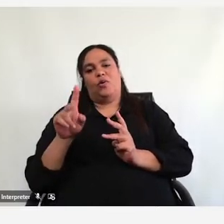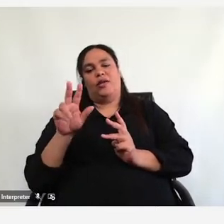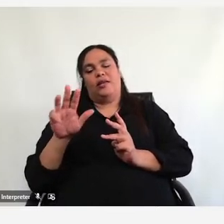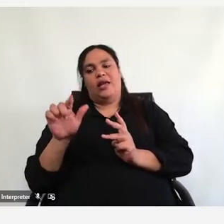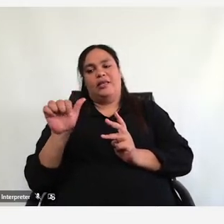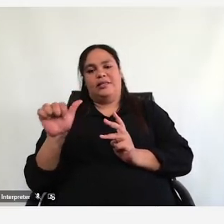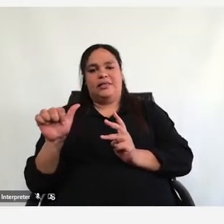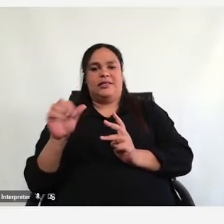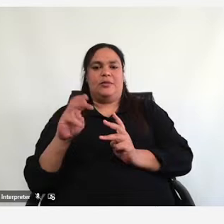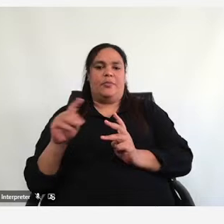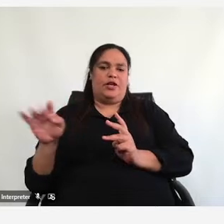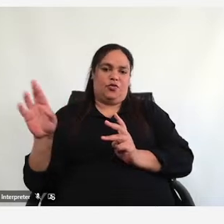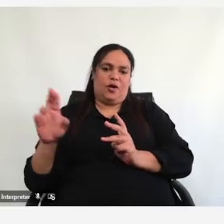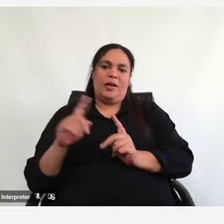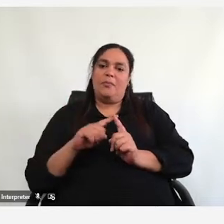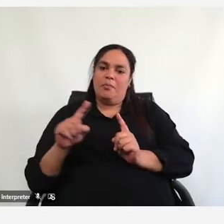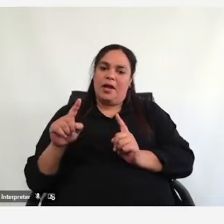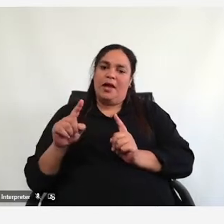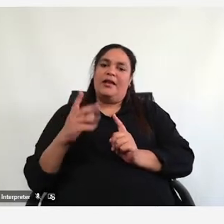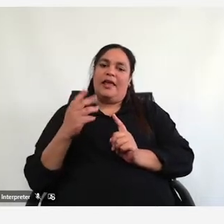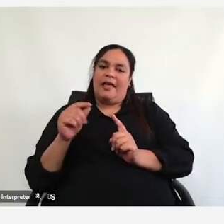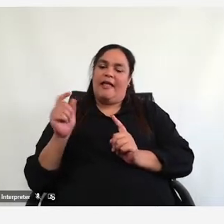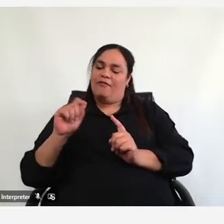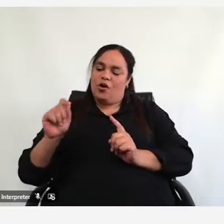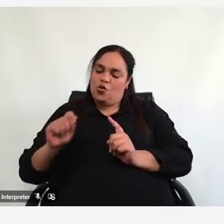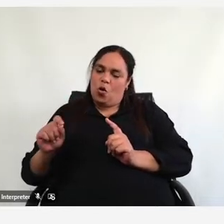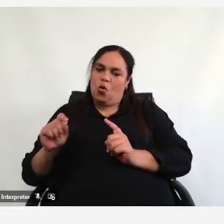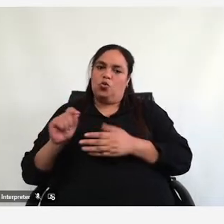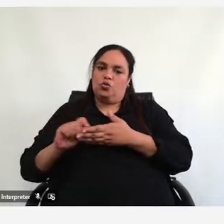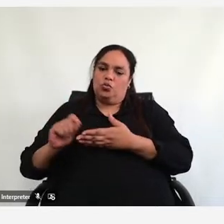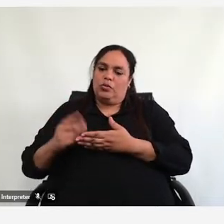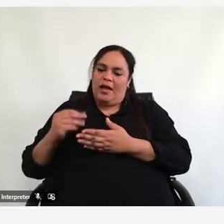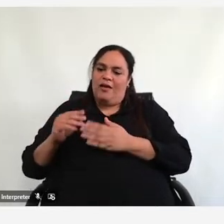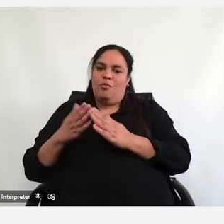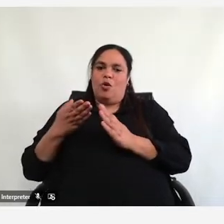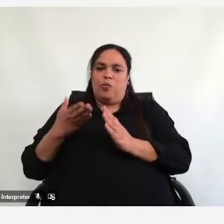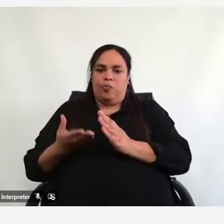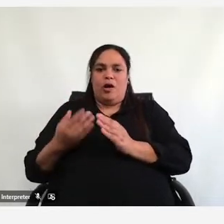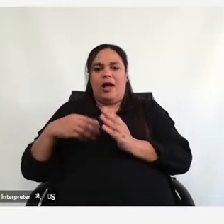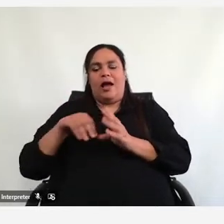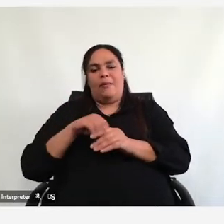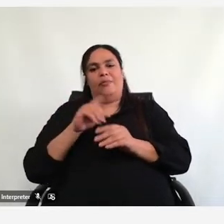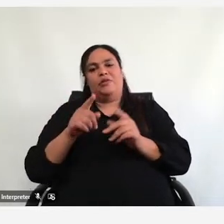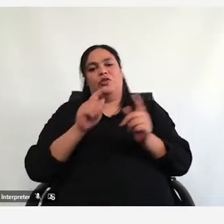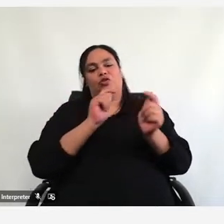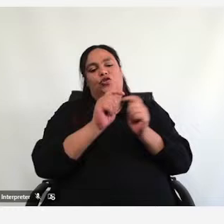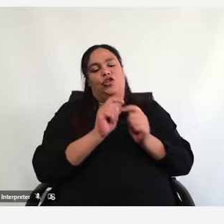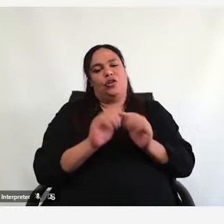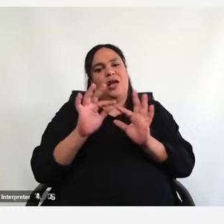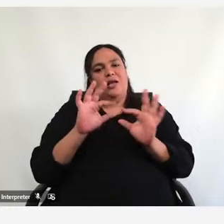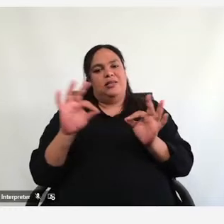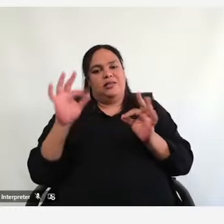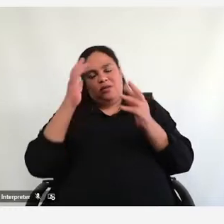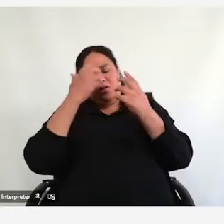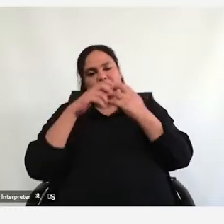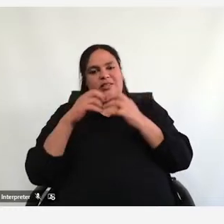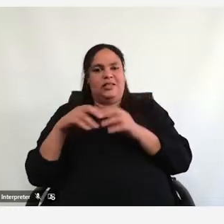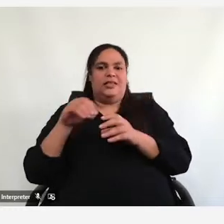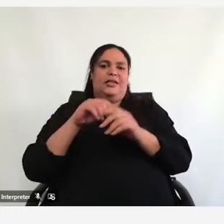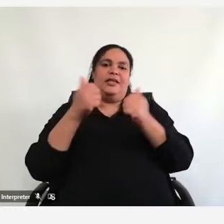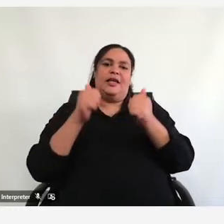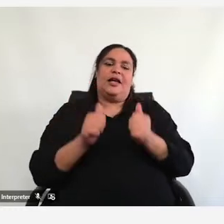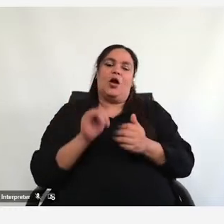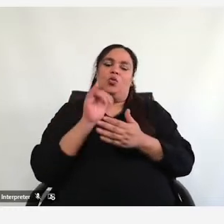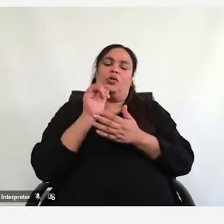812.96 million rand. But there is a note in the book regarding the changing of how it is considered in accounting